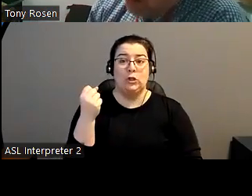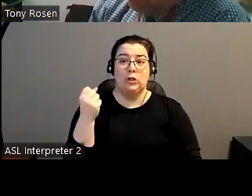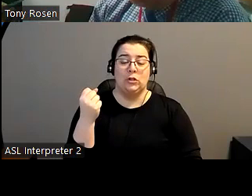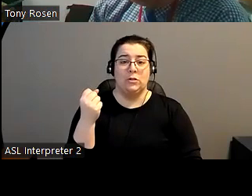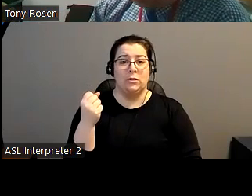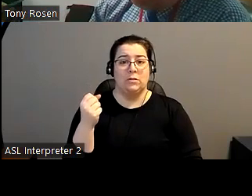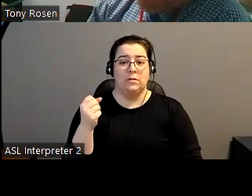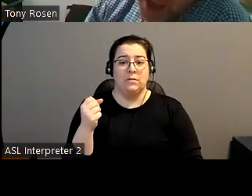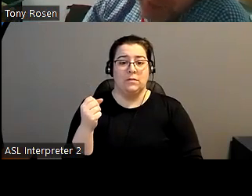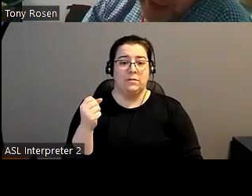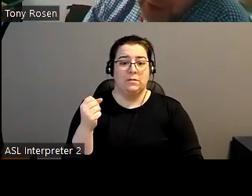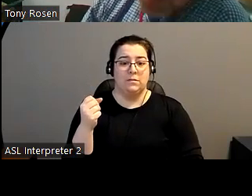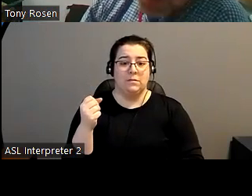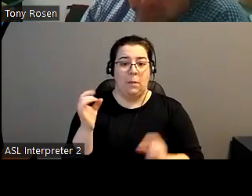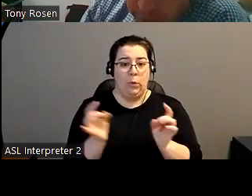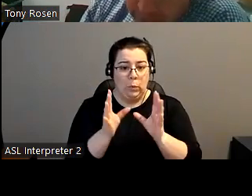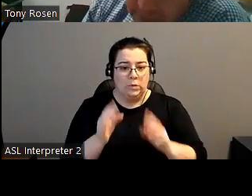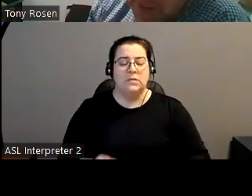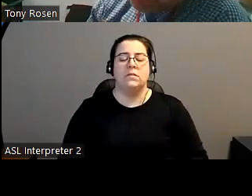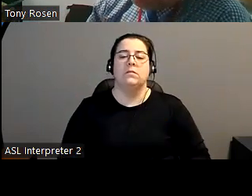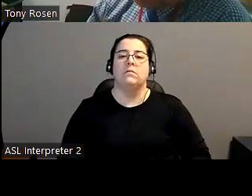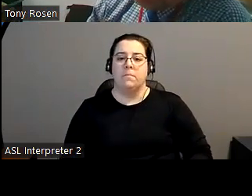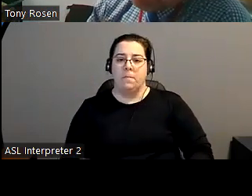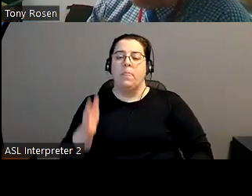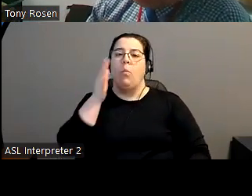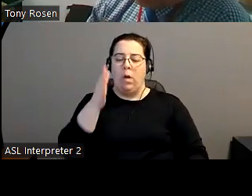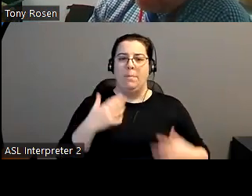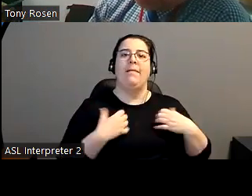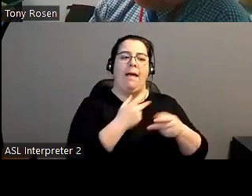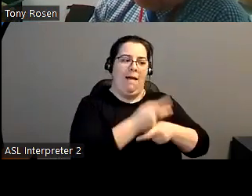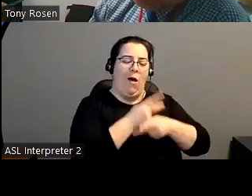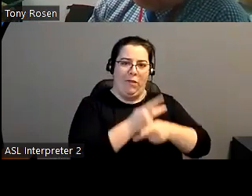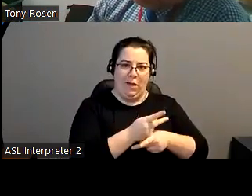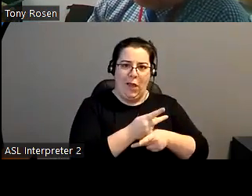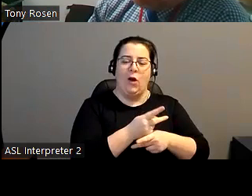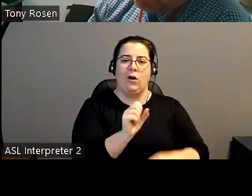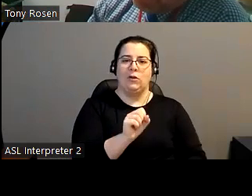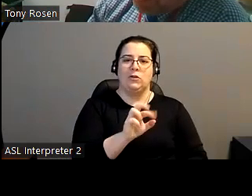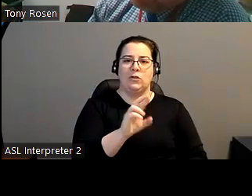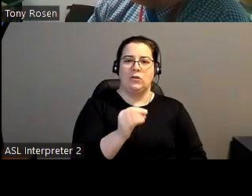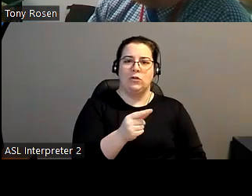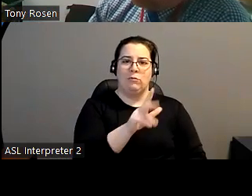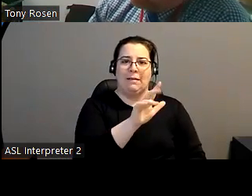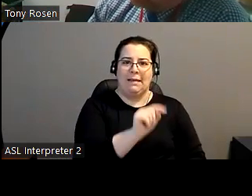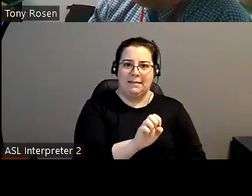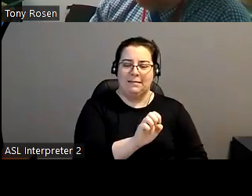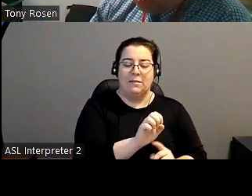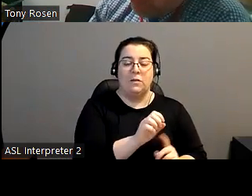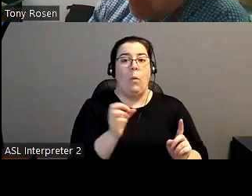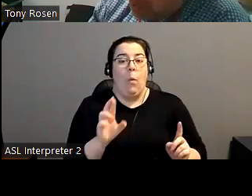proxy or the healthcare surrogate, if there is no proxy, is sometimes, in